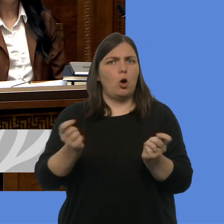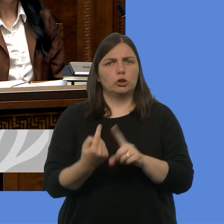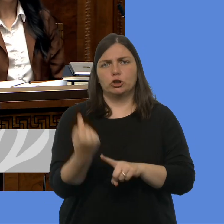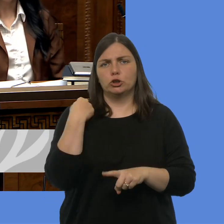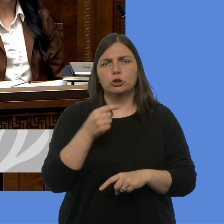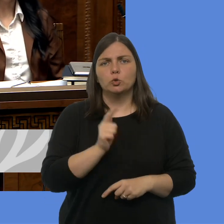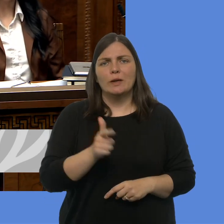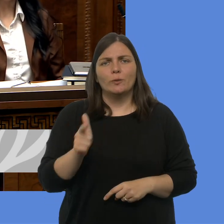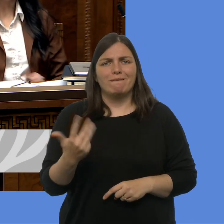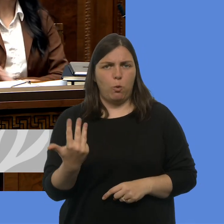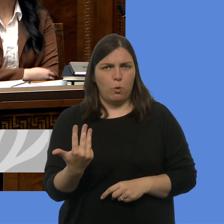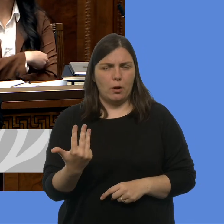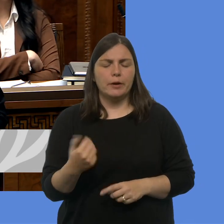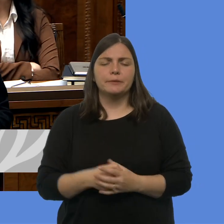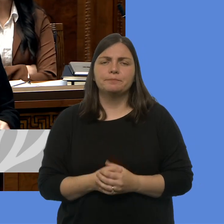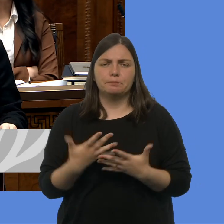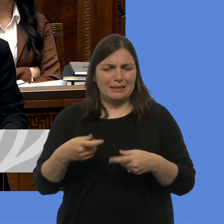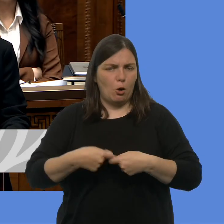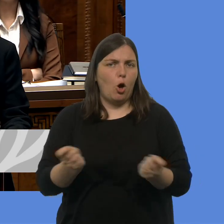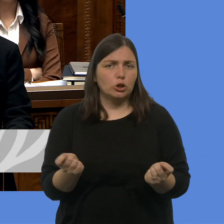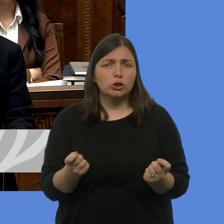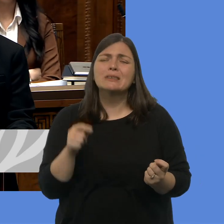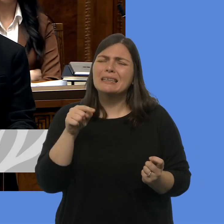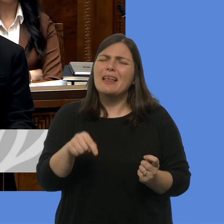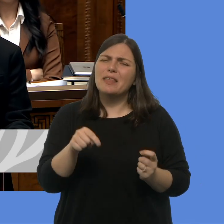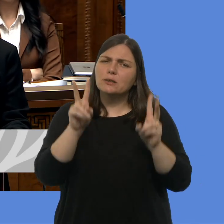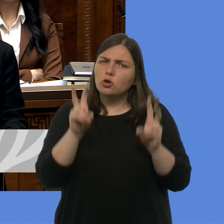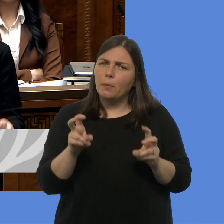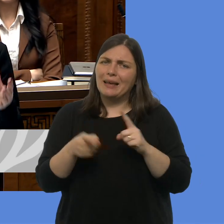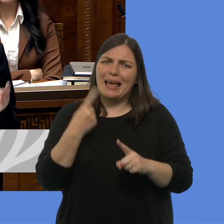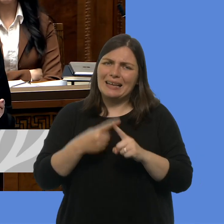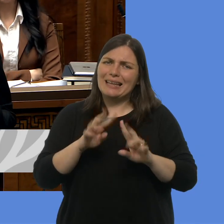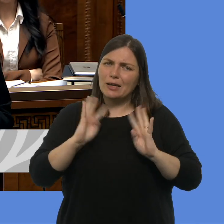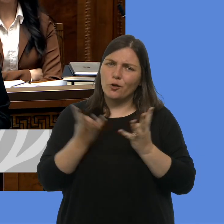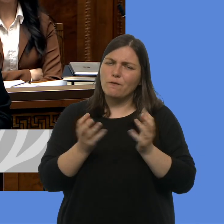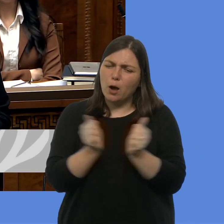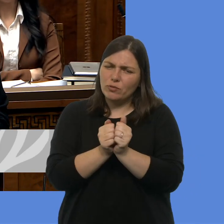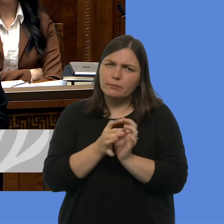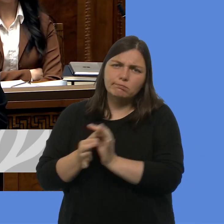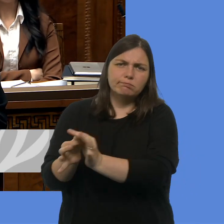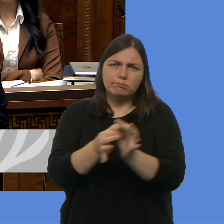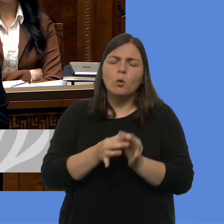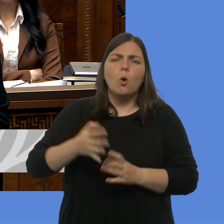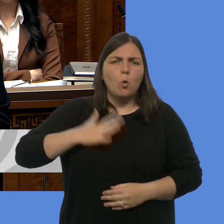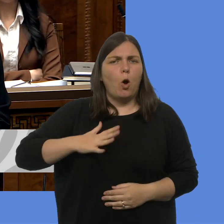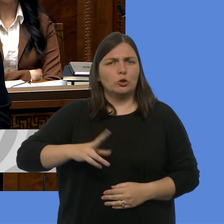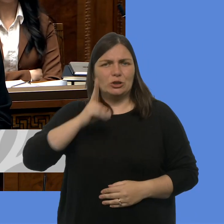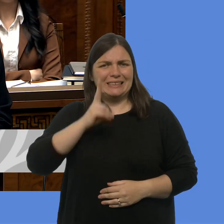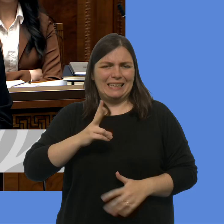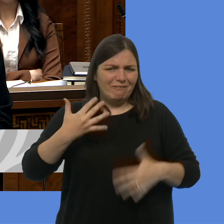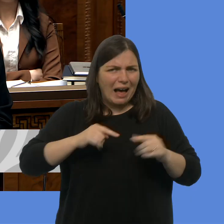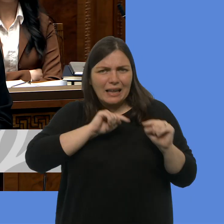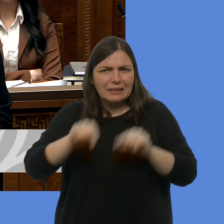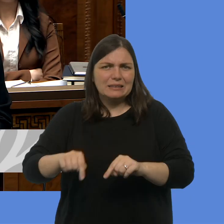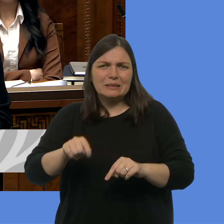those areas that the Executive was very much united in terms of ending the scourge, that it is a top priority for all of us around the Executive table and for all